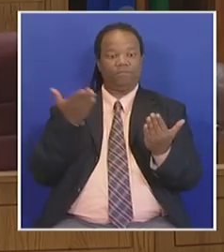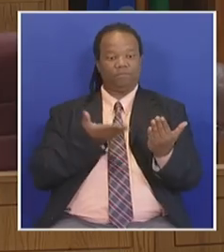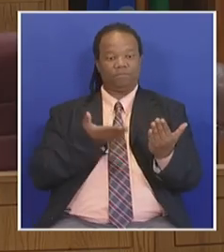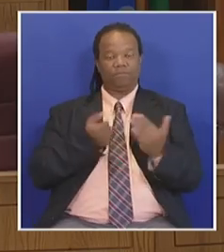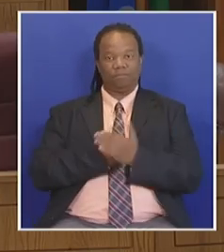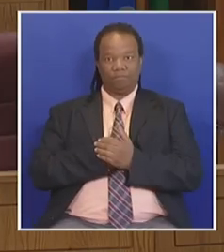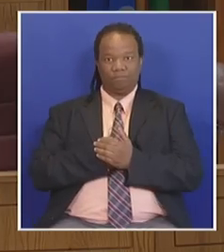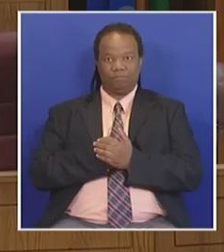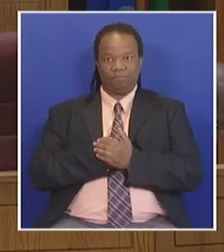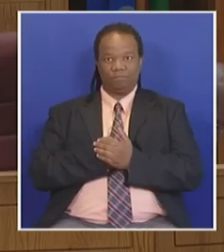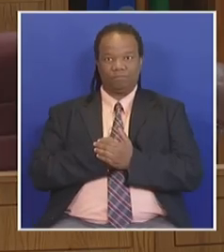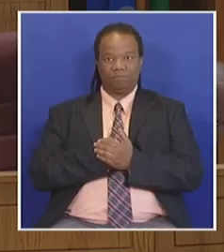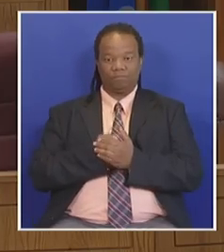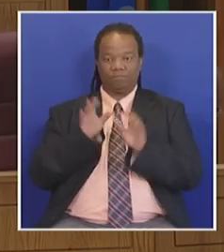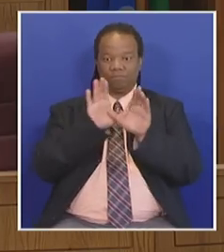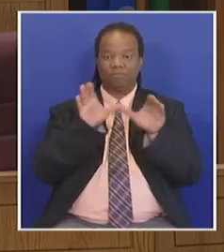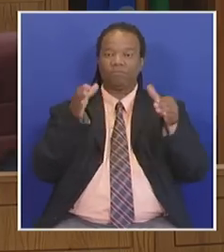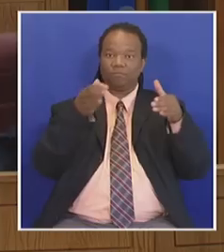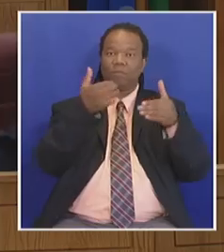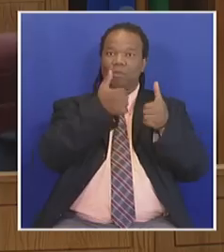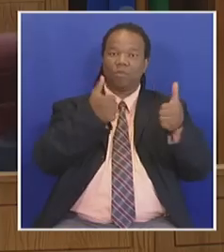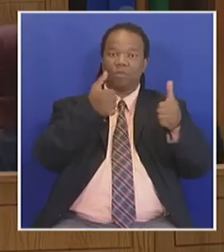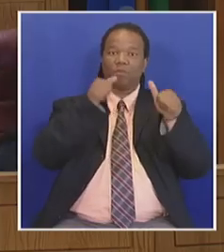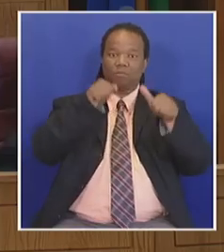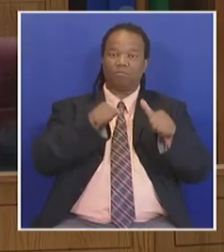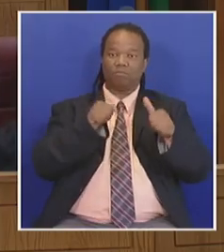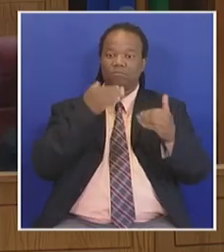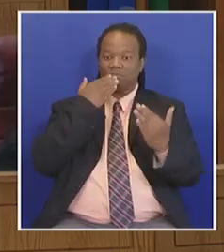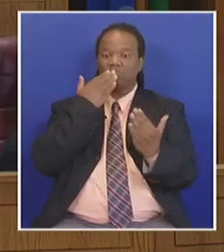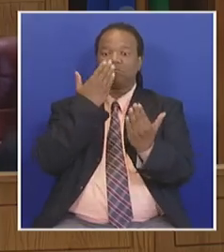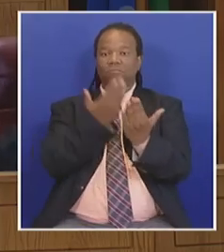they have agreed that there will be no notices of motions